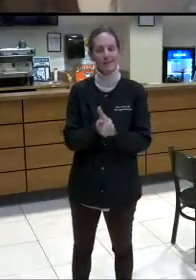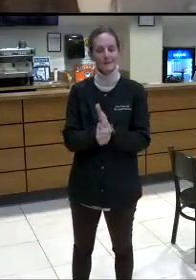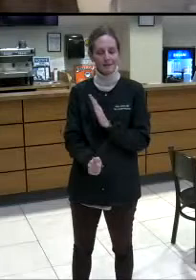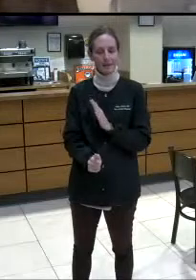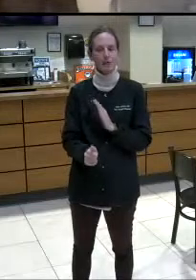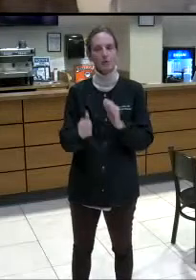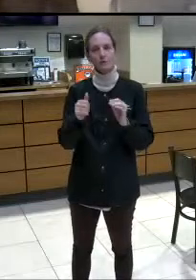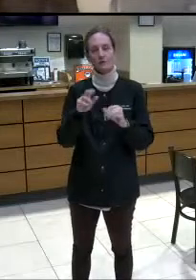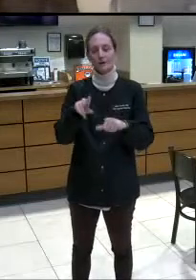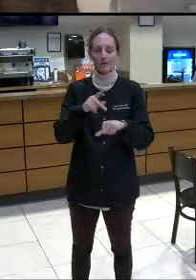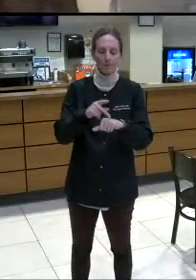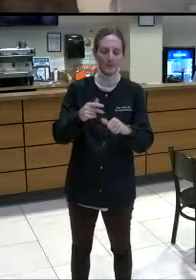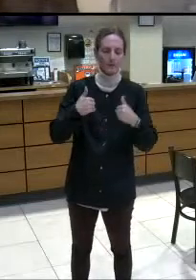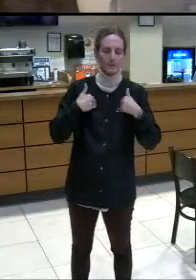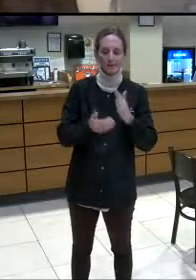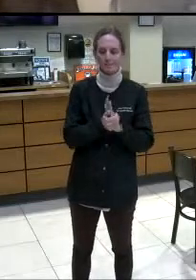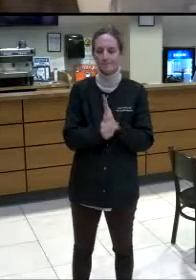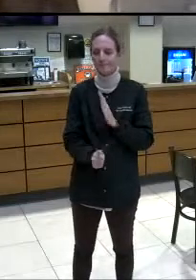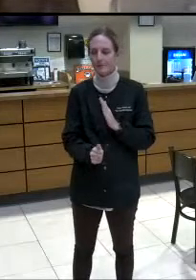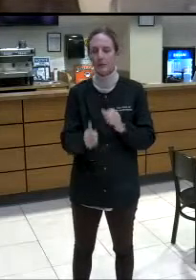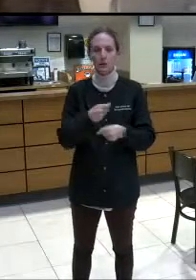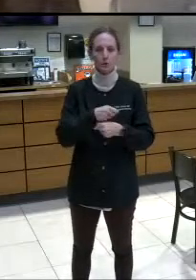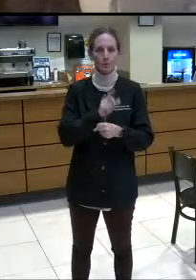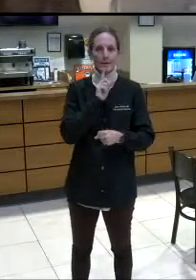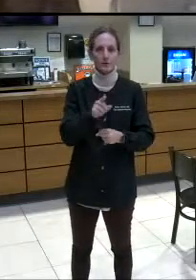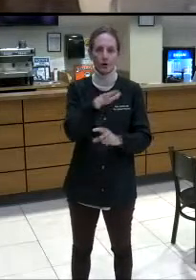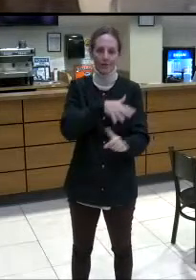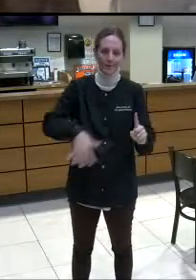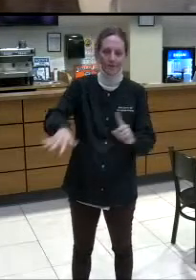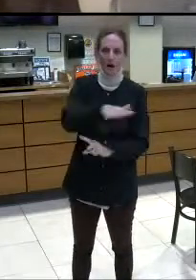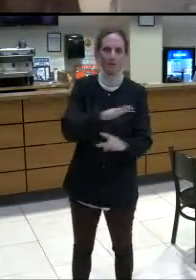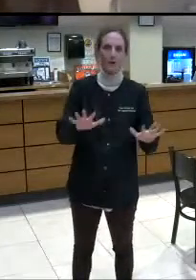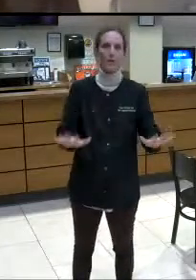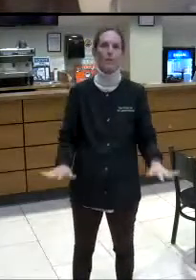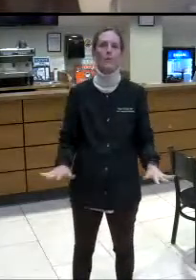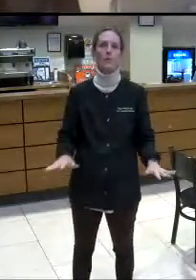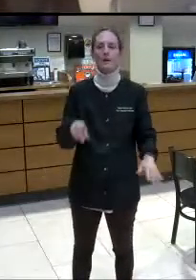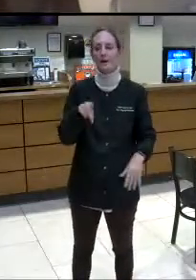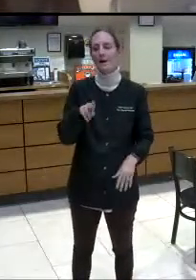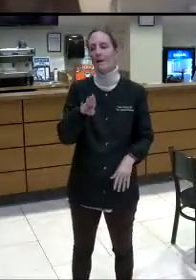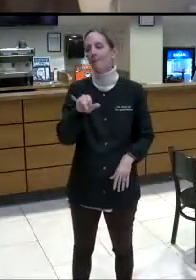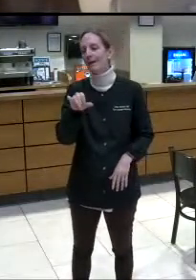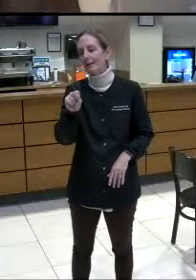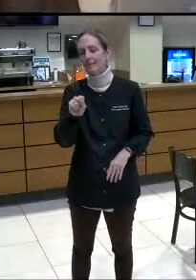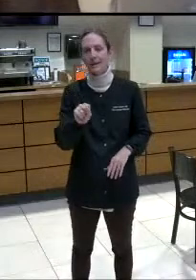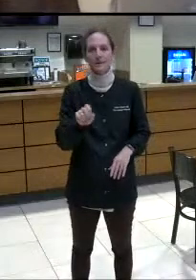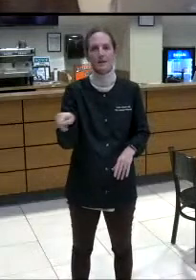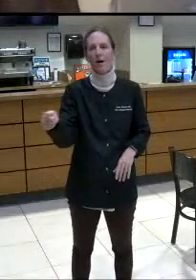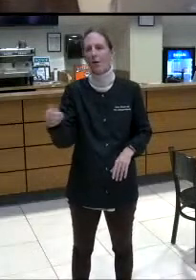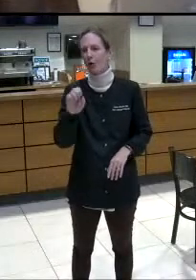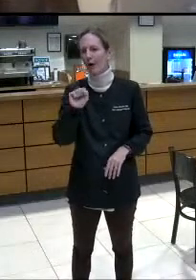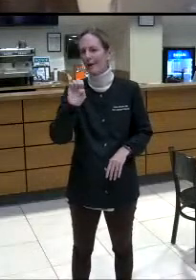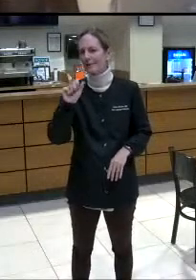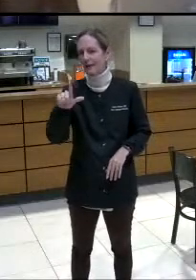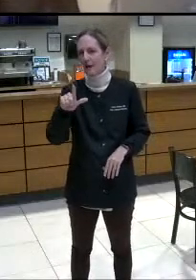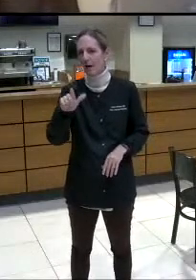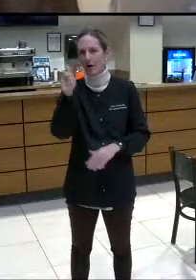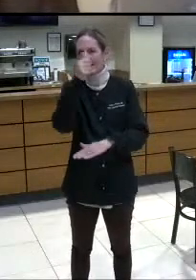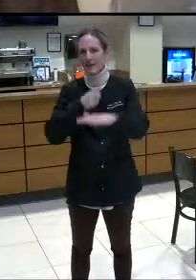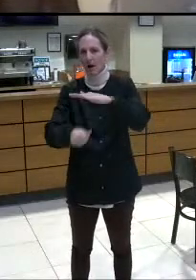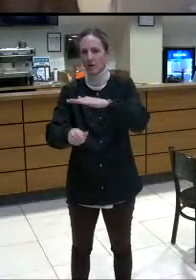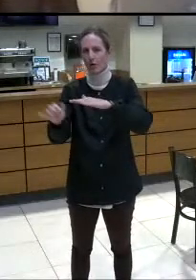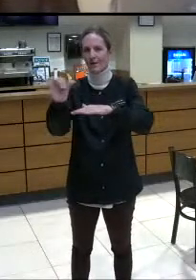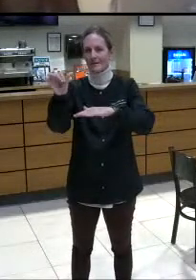the environment remains stable. Along with that, of course, PBIS, other SEL, all of those things are under the same umbrella.